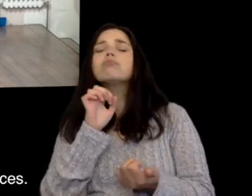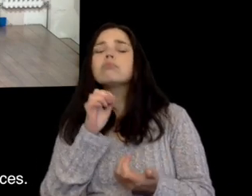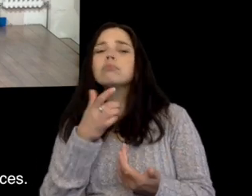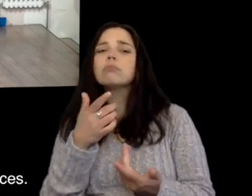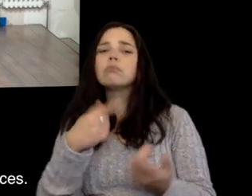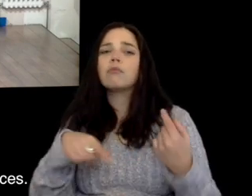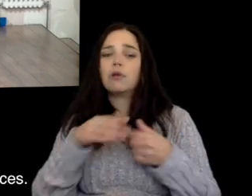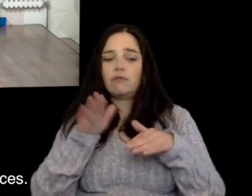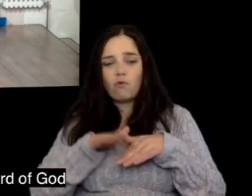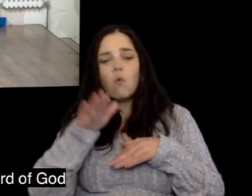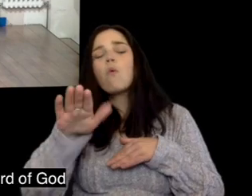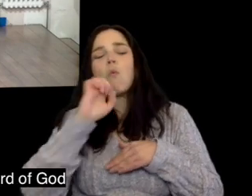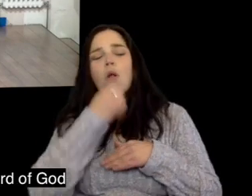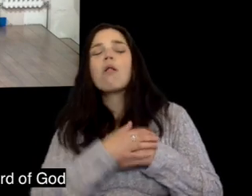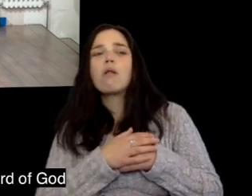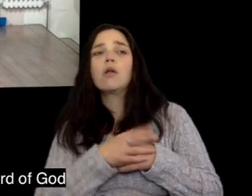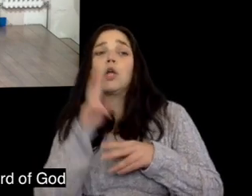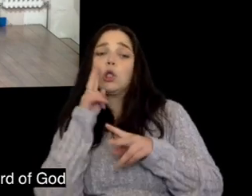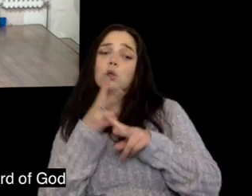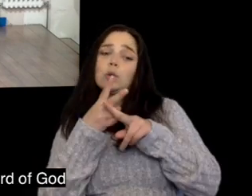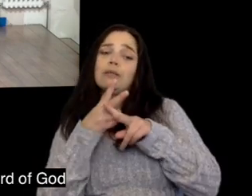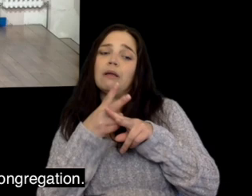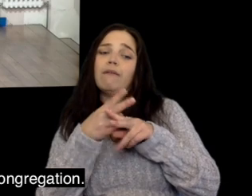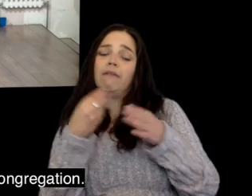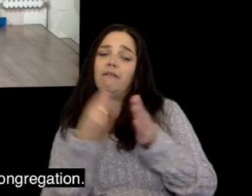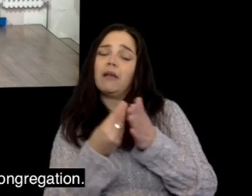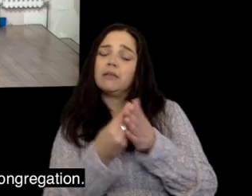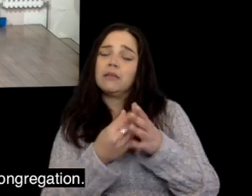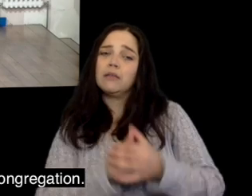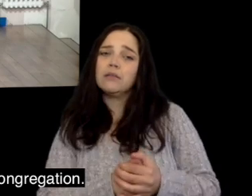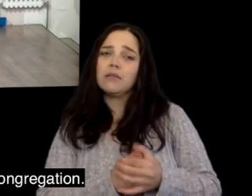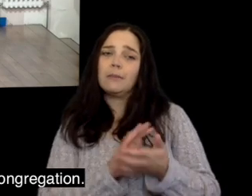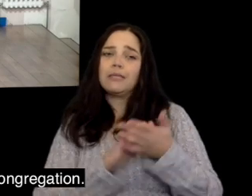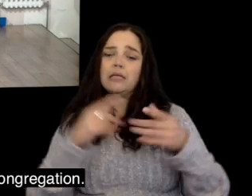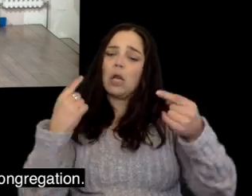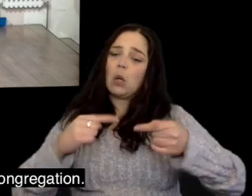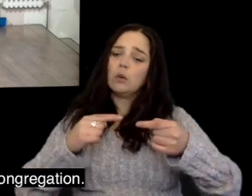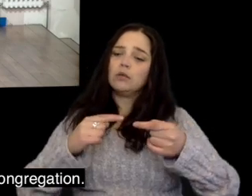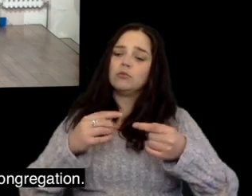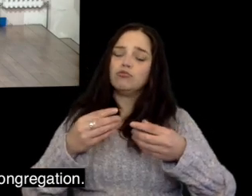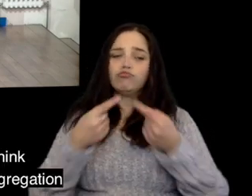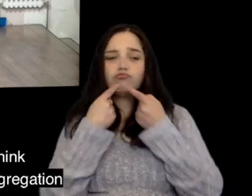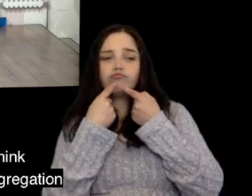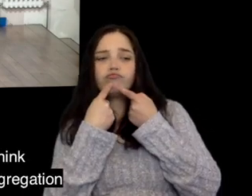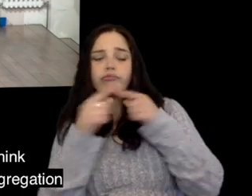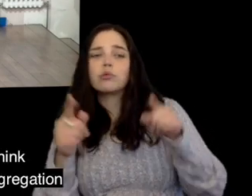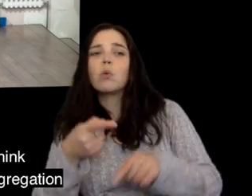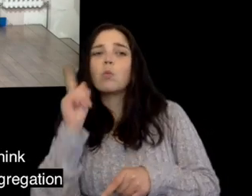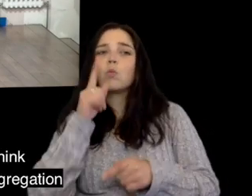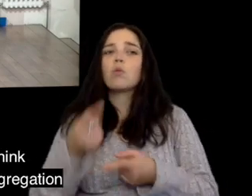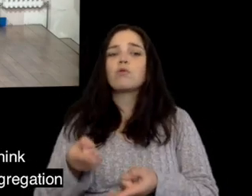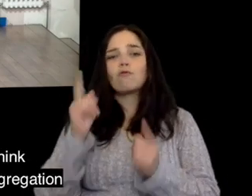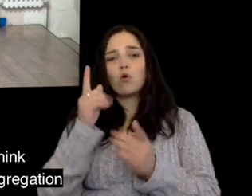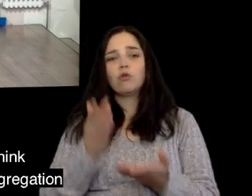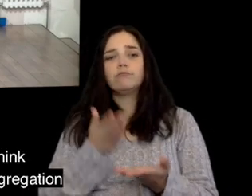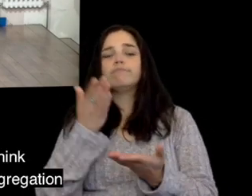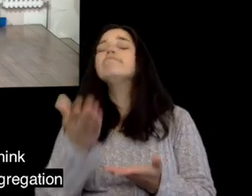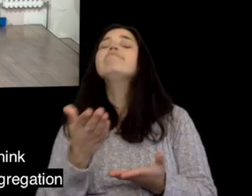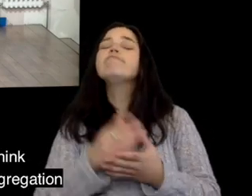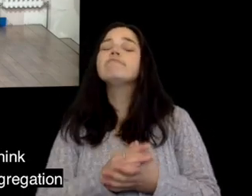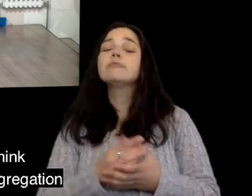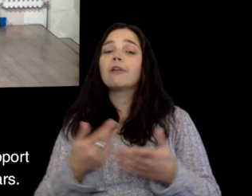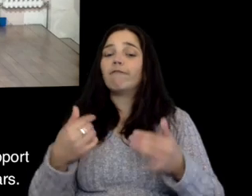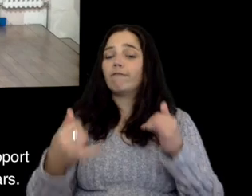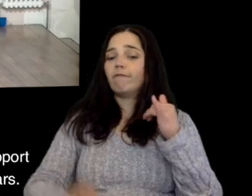take us forward in looking after finances that allow us to promote the word of God as we move forward in the